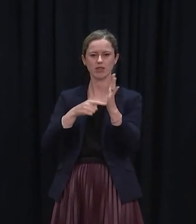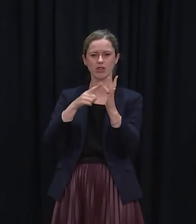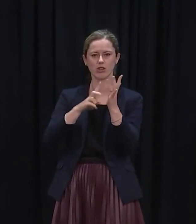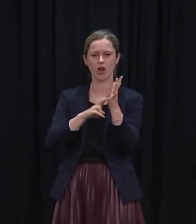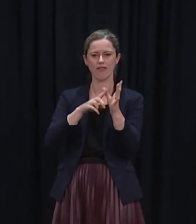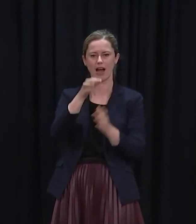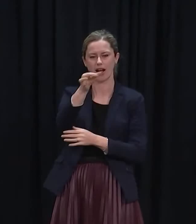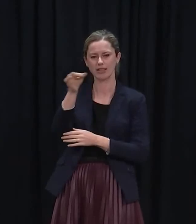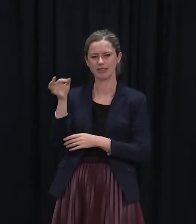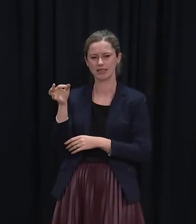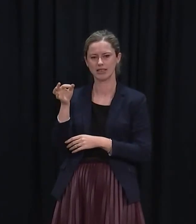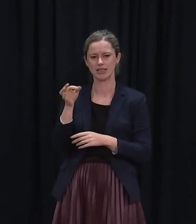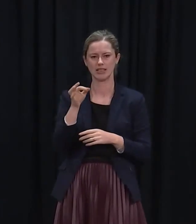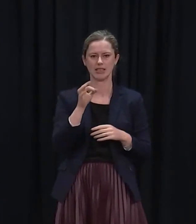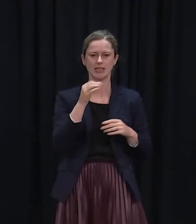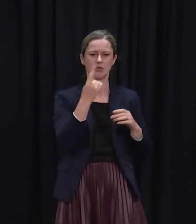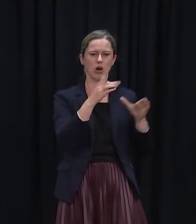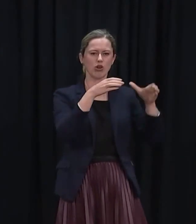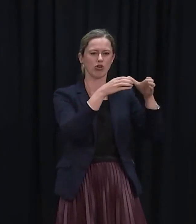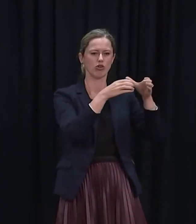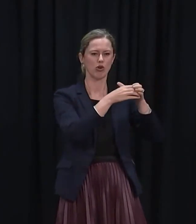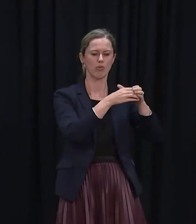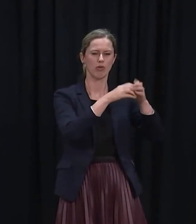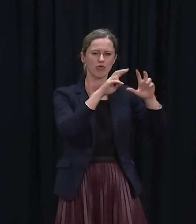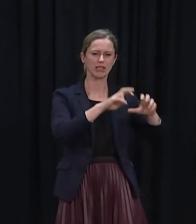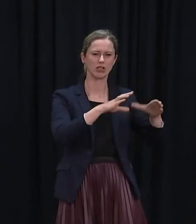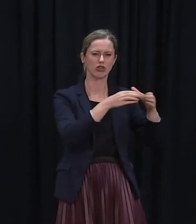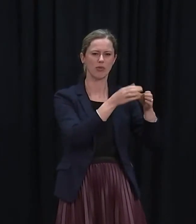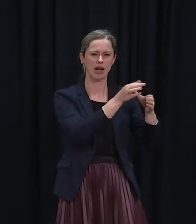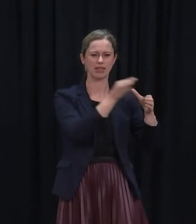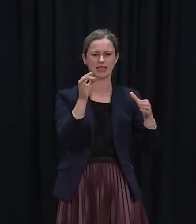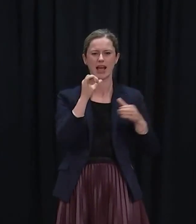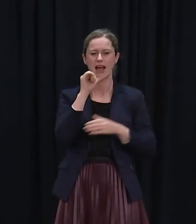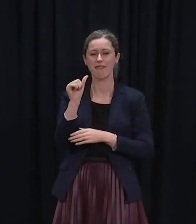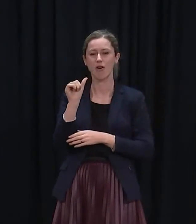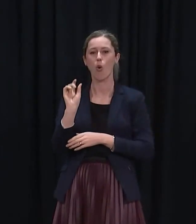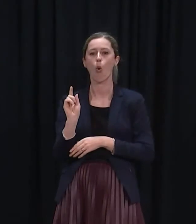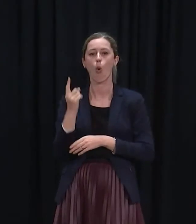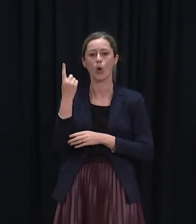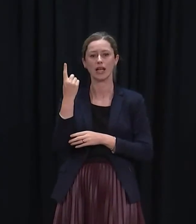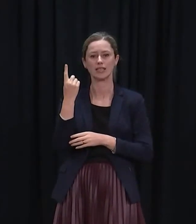had a level 2 circuit breaker in Auckland, you could have saved 120